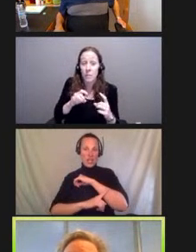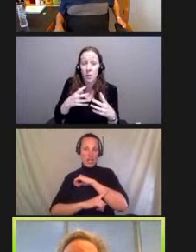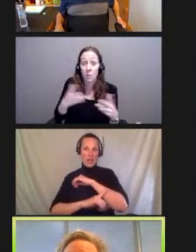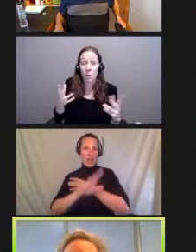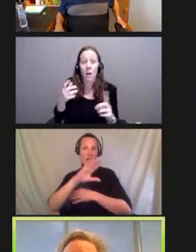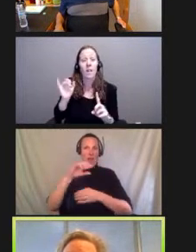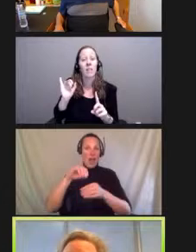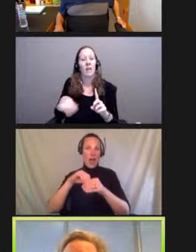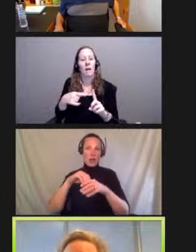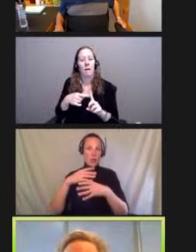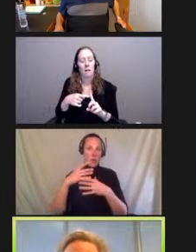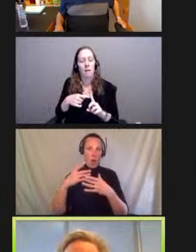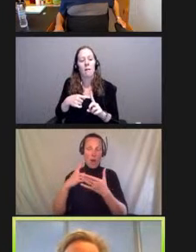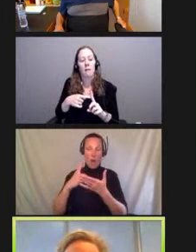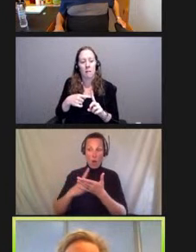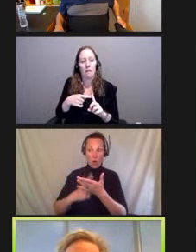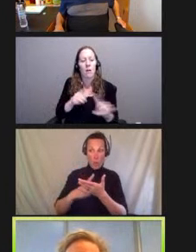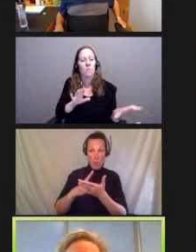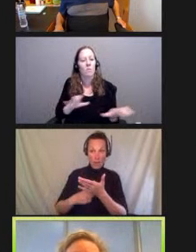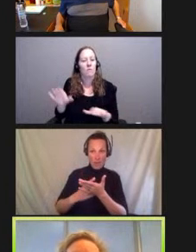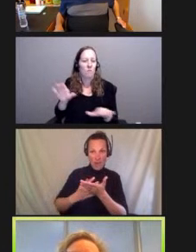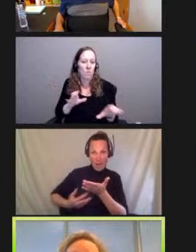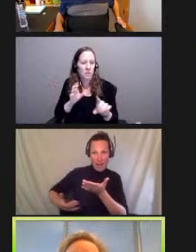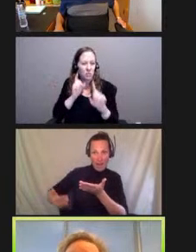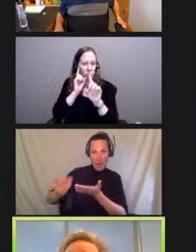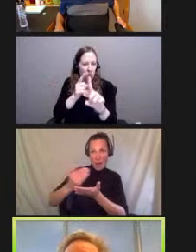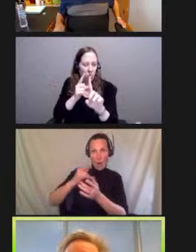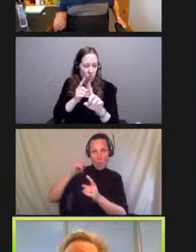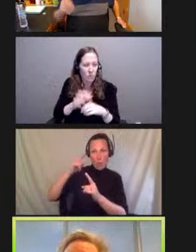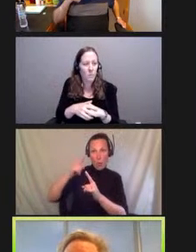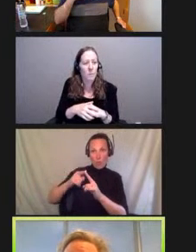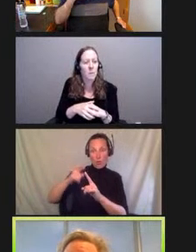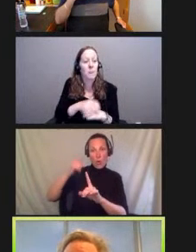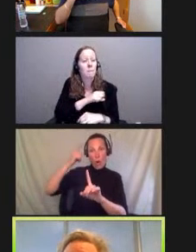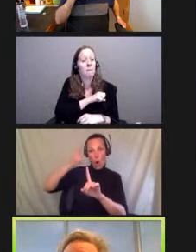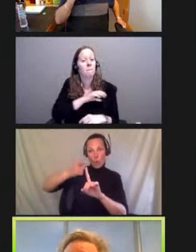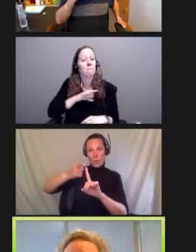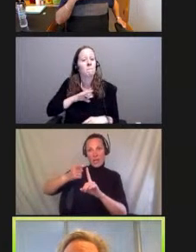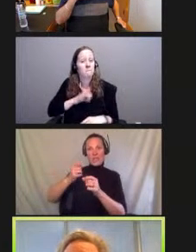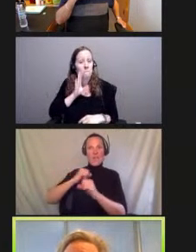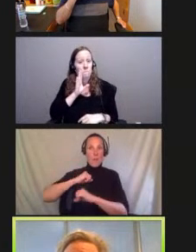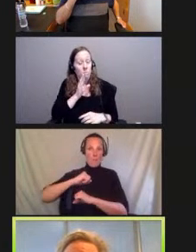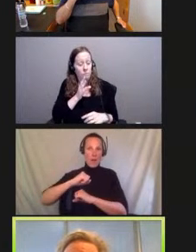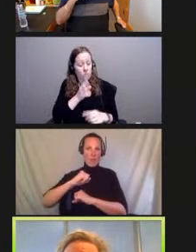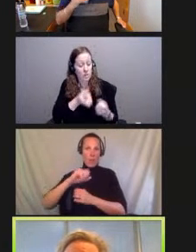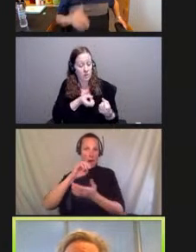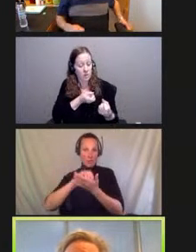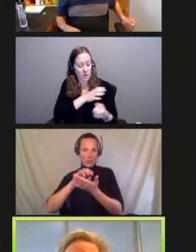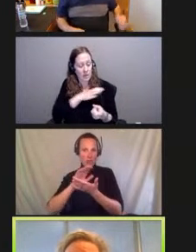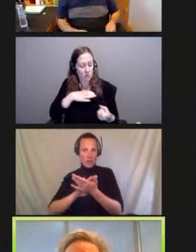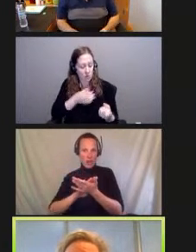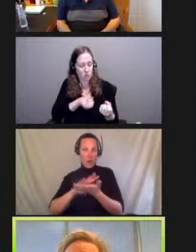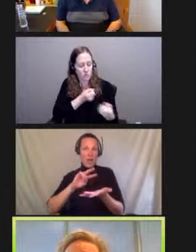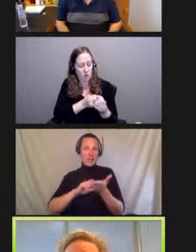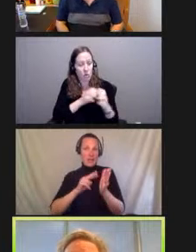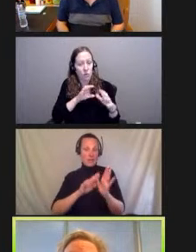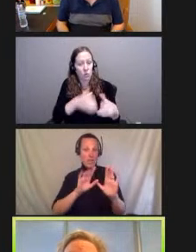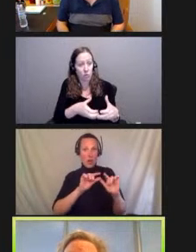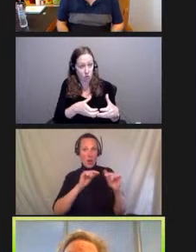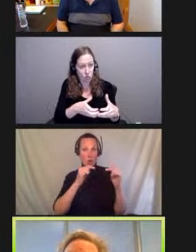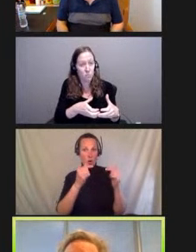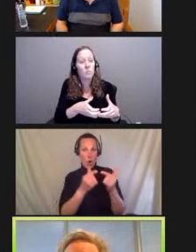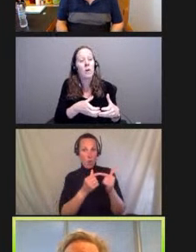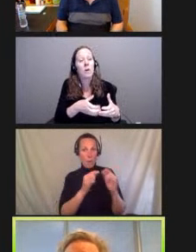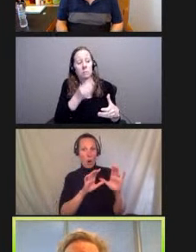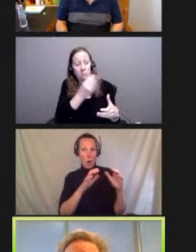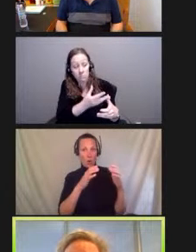inform the development of performance targets. Staff will brief the Councillor Sponsors Group on the outcomes of the Engagement Series 2 and